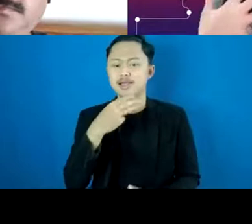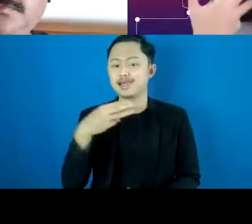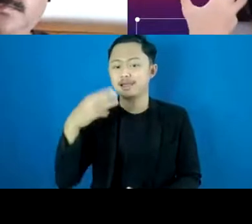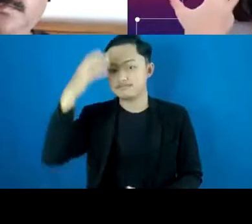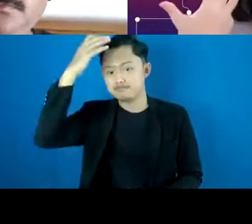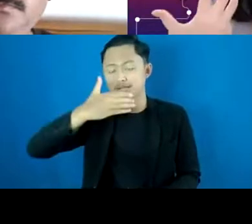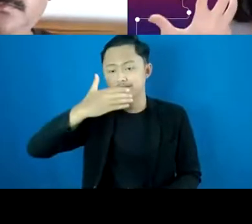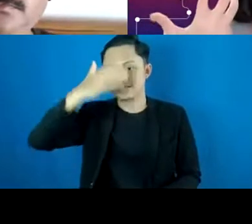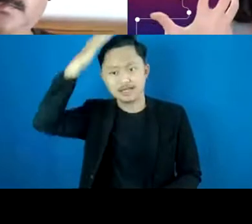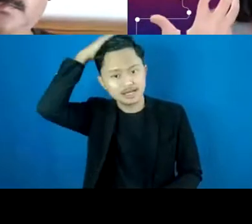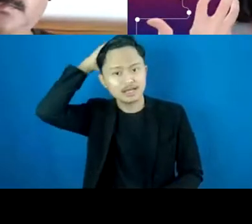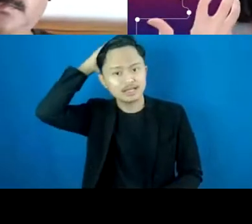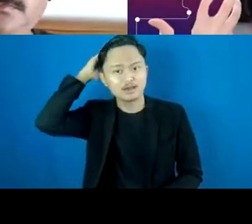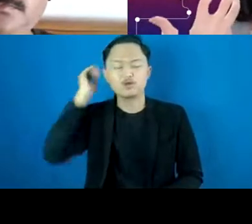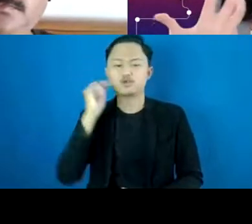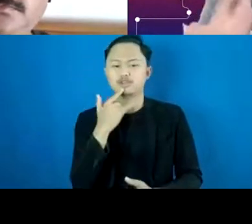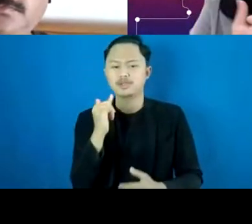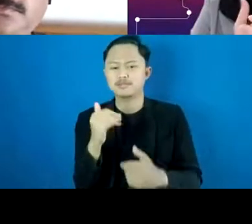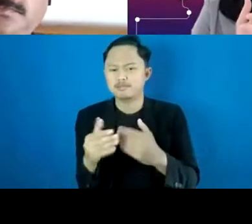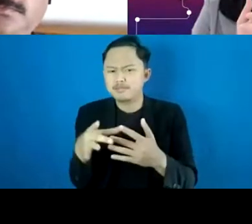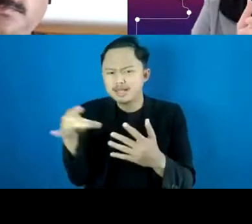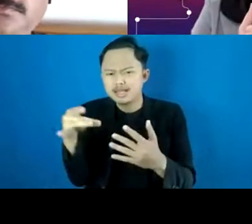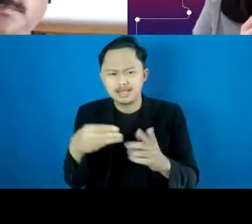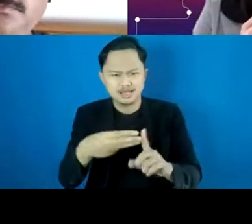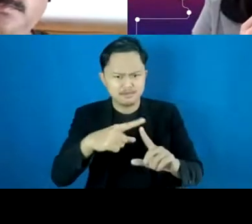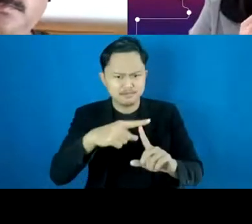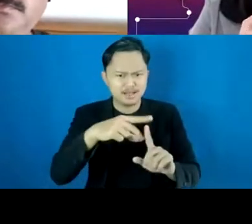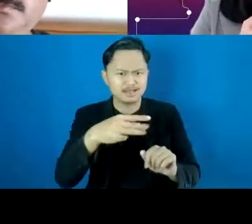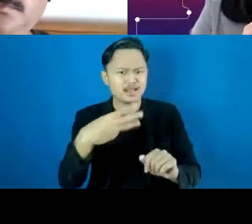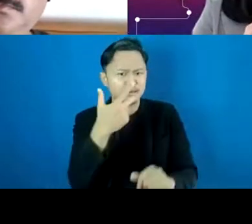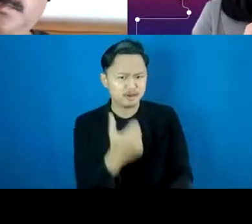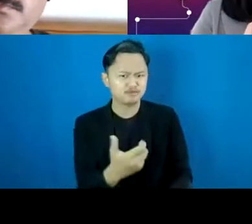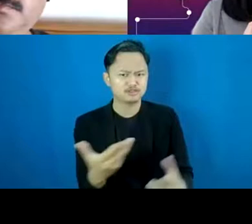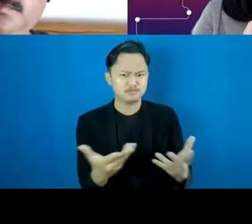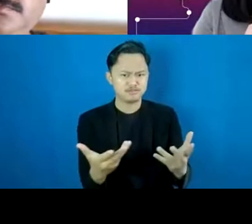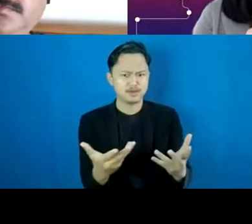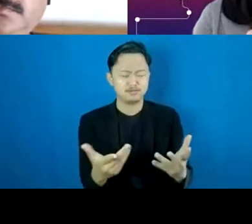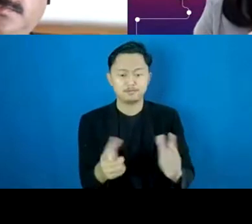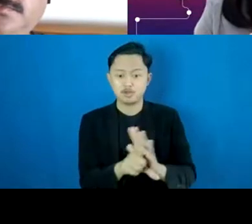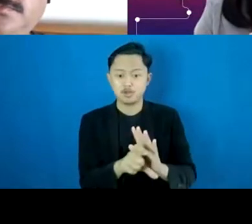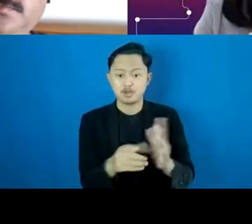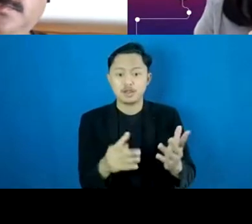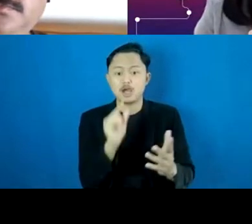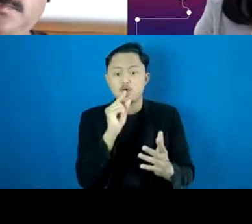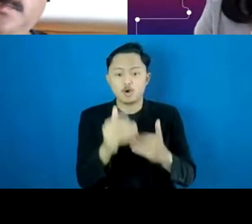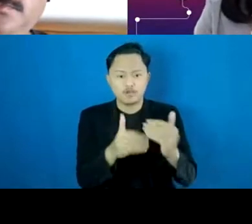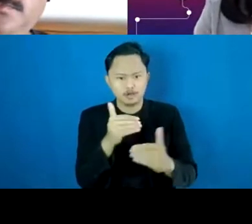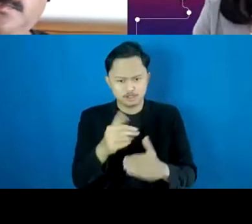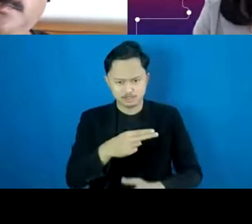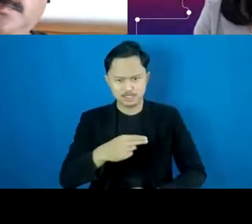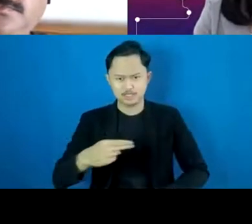select the most sustainable battery chemical and technology for e-bus, especially for the operators here in Indonesia.